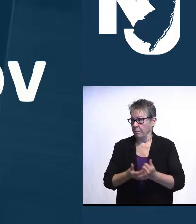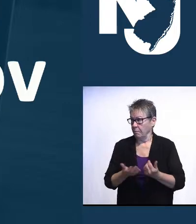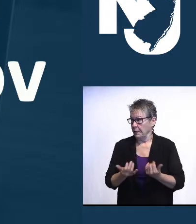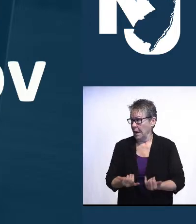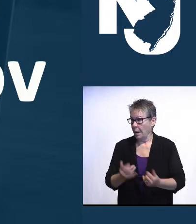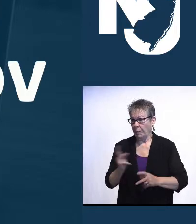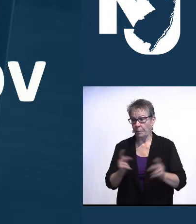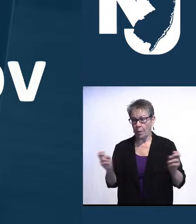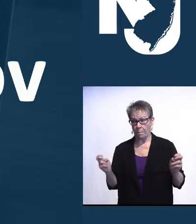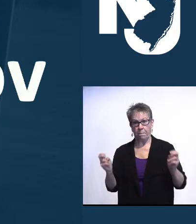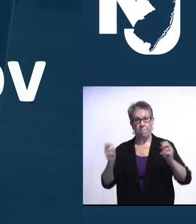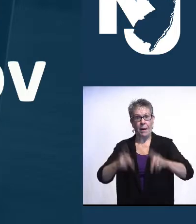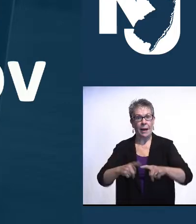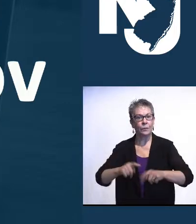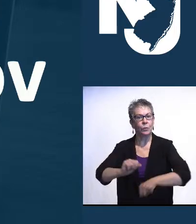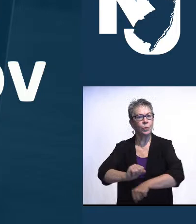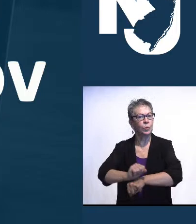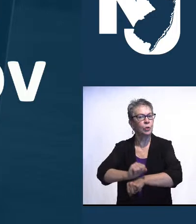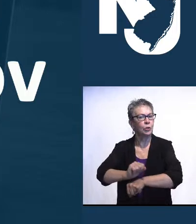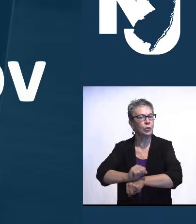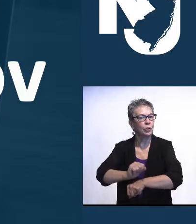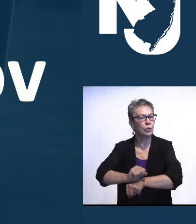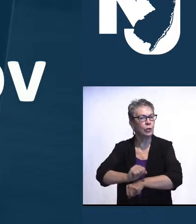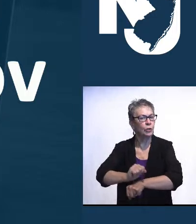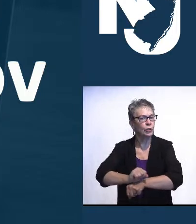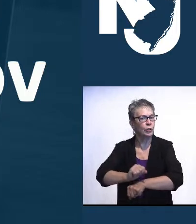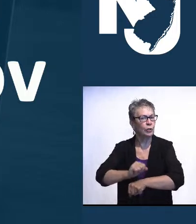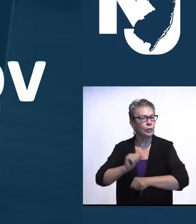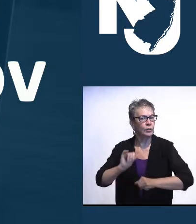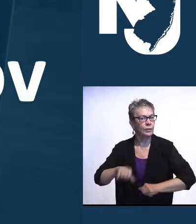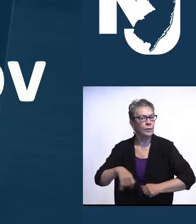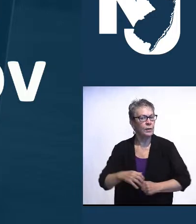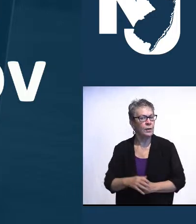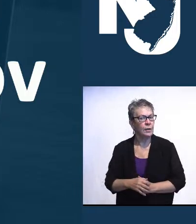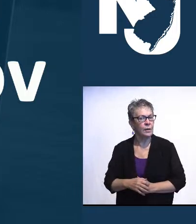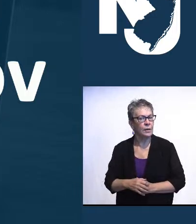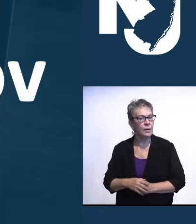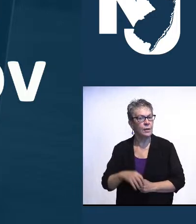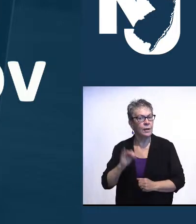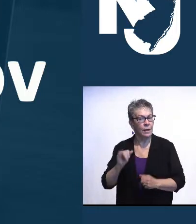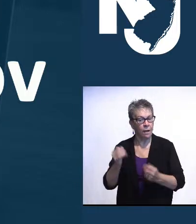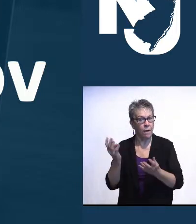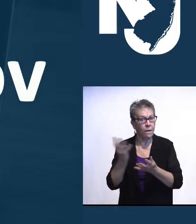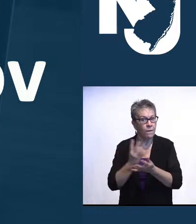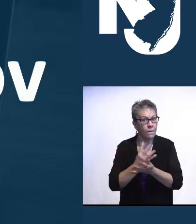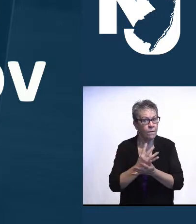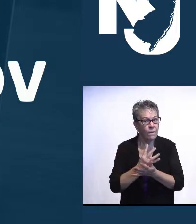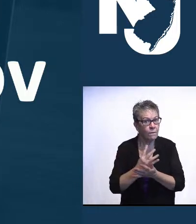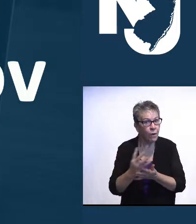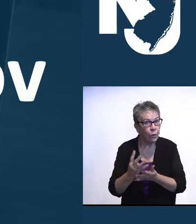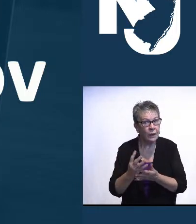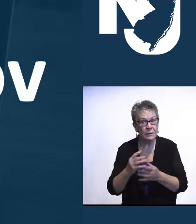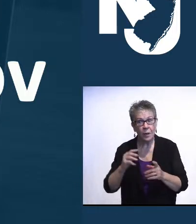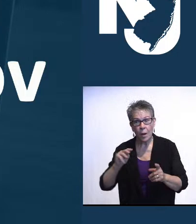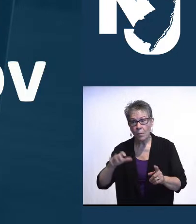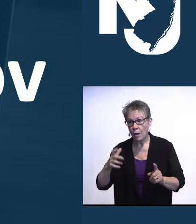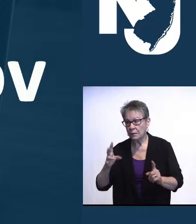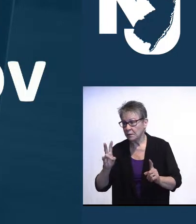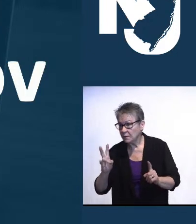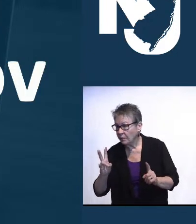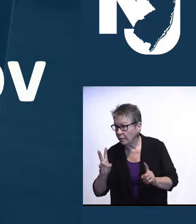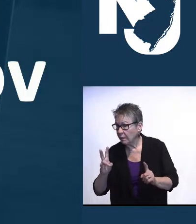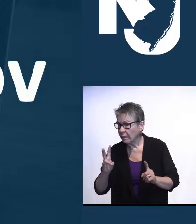we'll take another big step forward in 4 weeks from today, March 7th, when the school mask mandate will be lifted. With